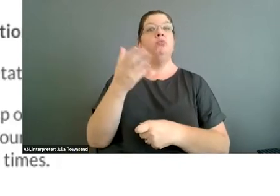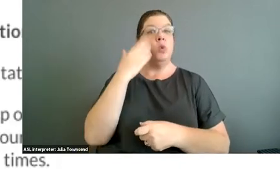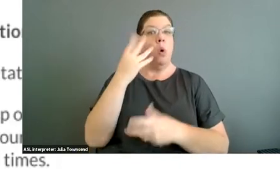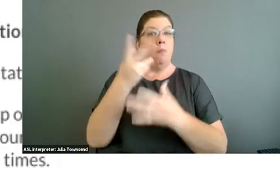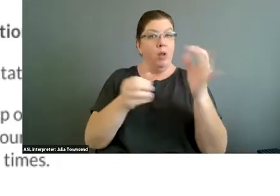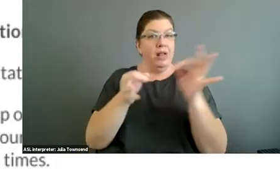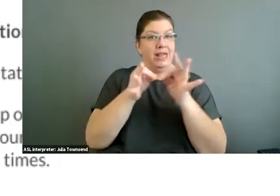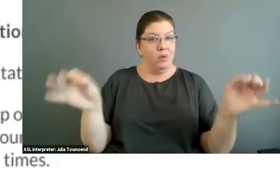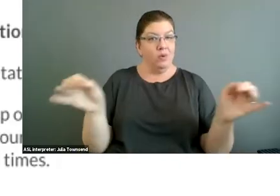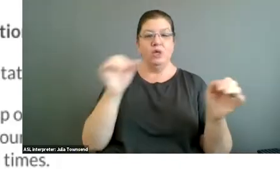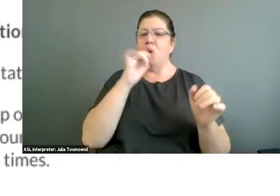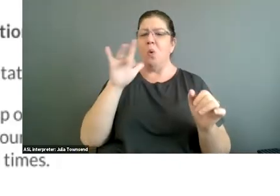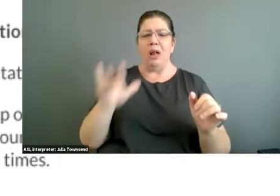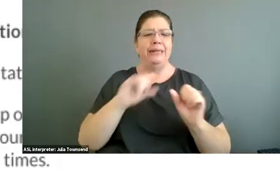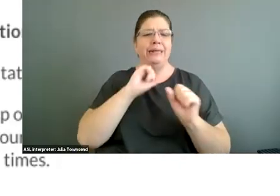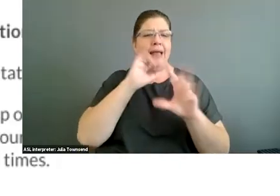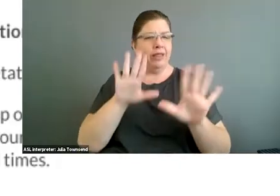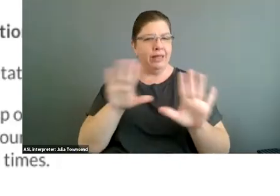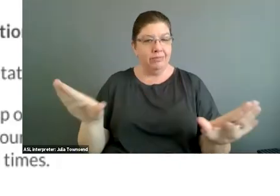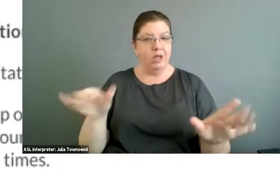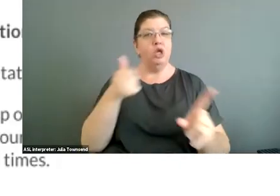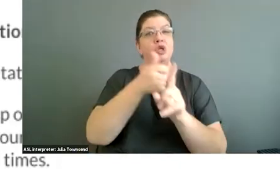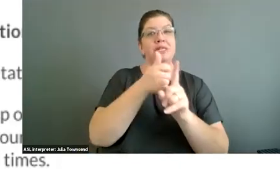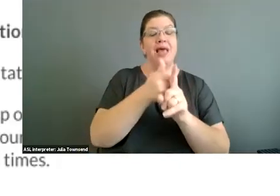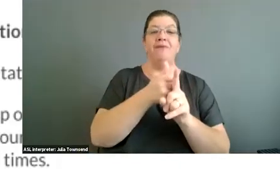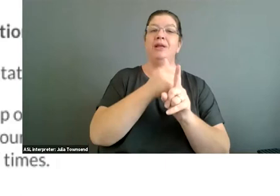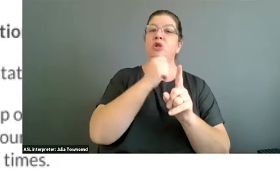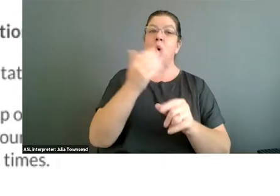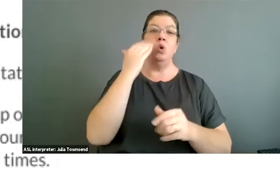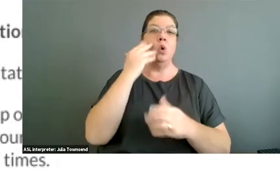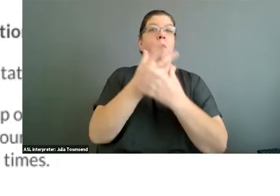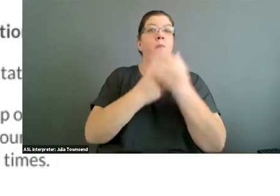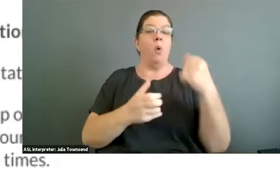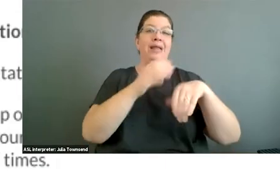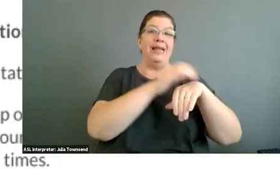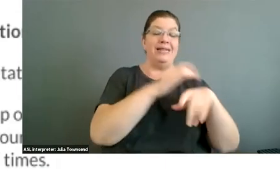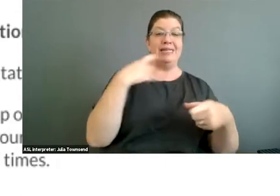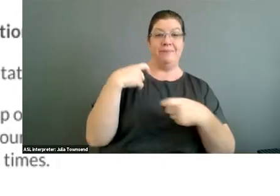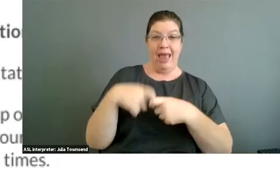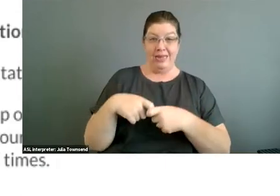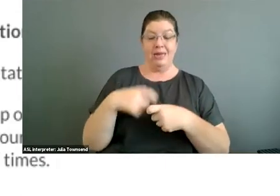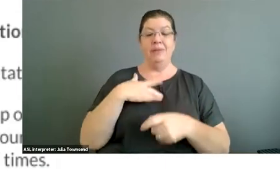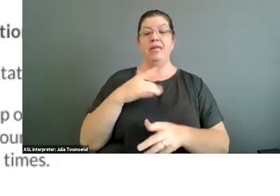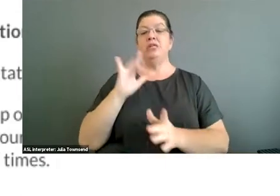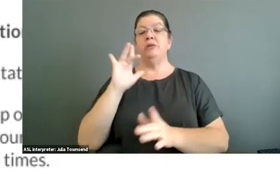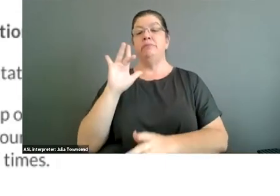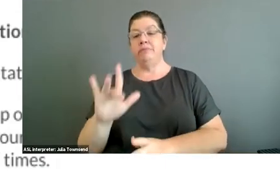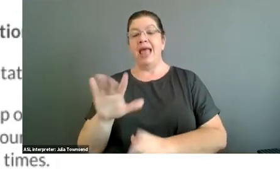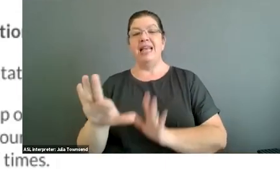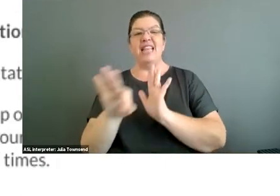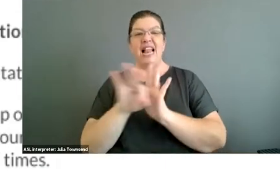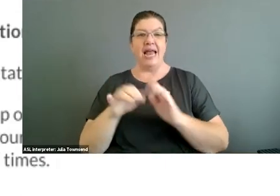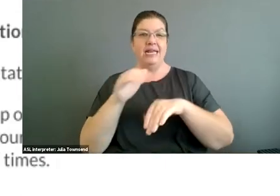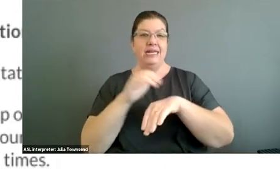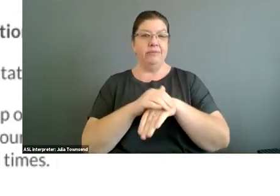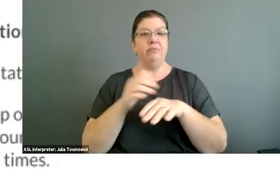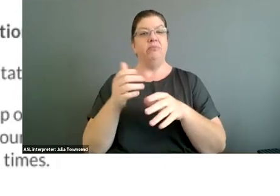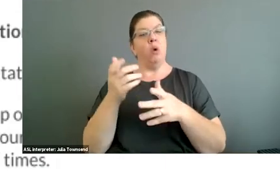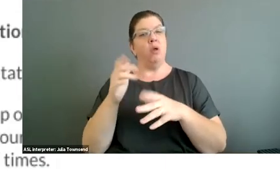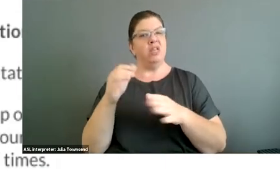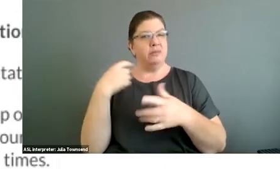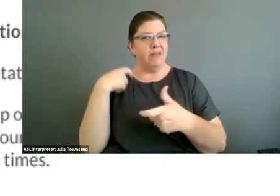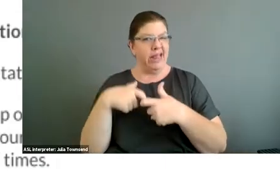not have to click anything. If you are not bilingual in English and Spanish, you will have to select your language in order to hear the